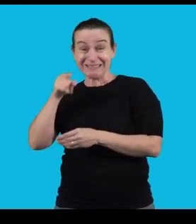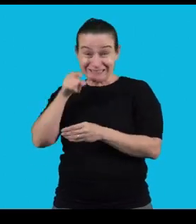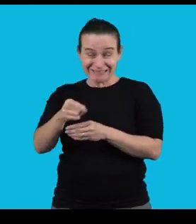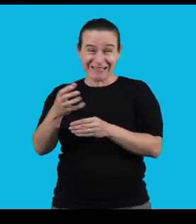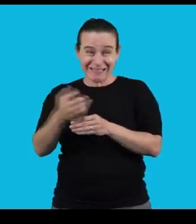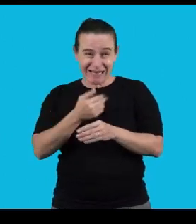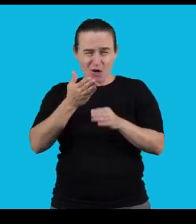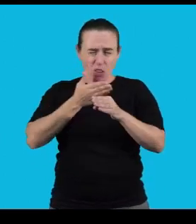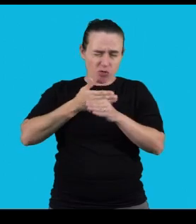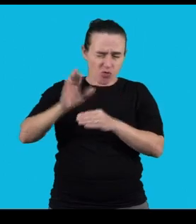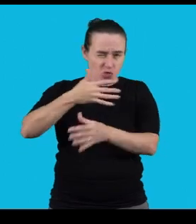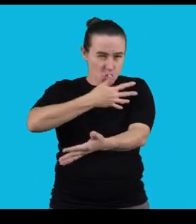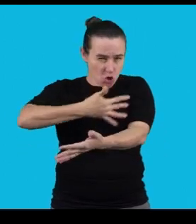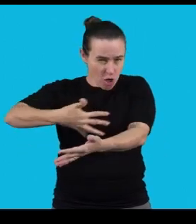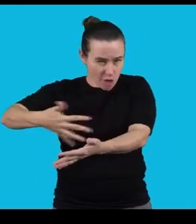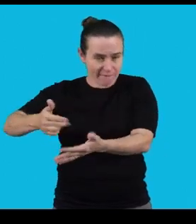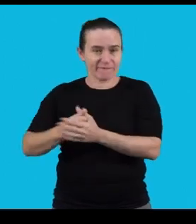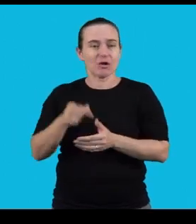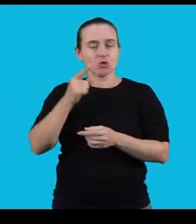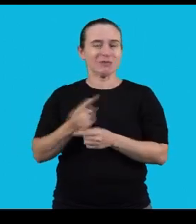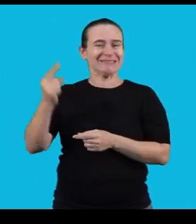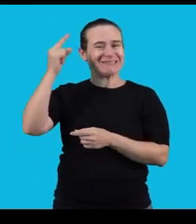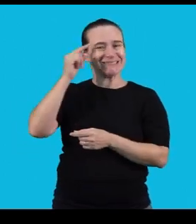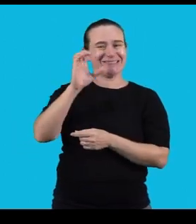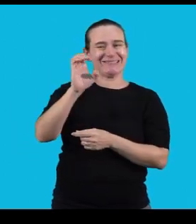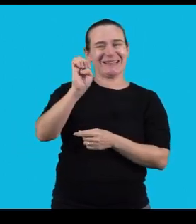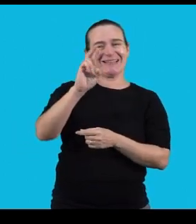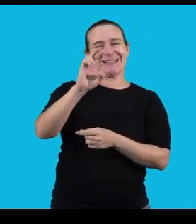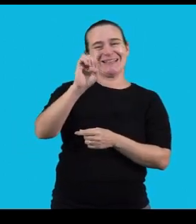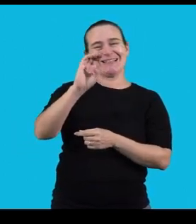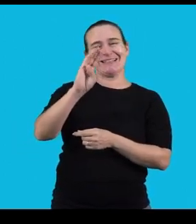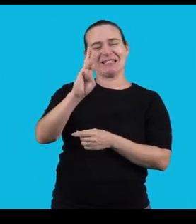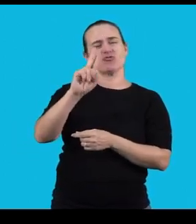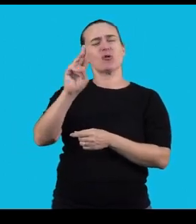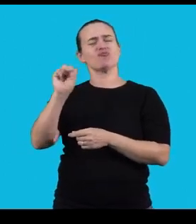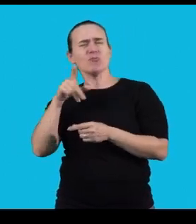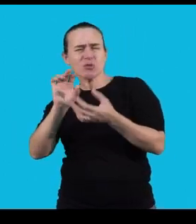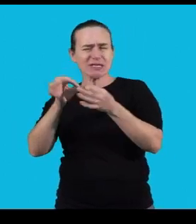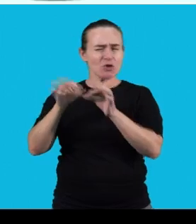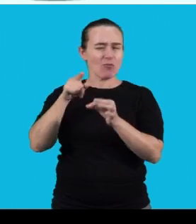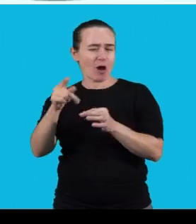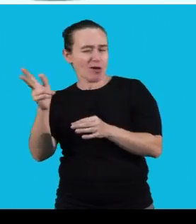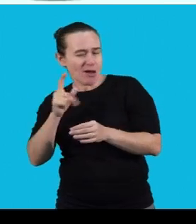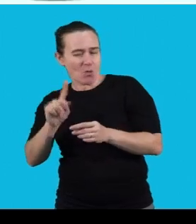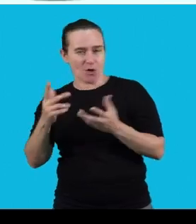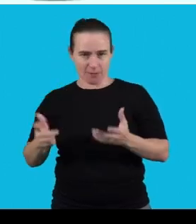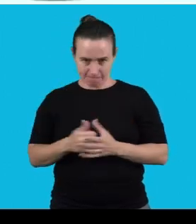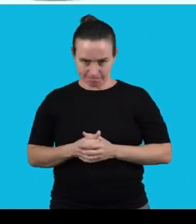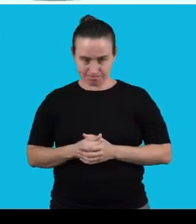impulses through the auditory nerve to the cerebrum for interpretation.